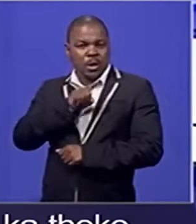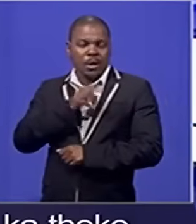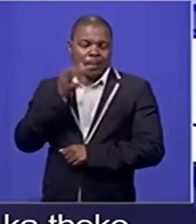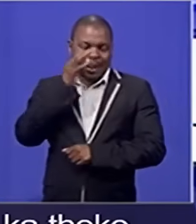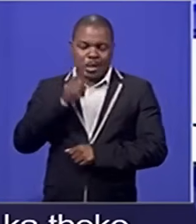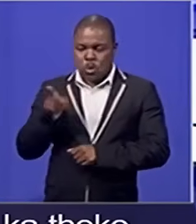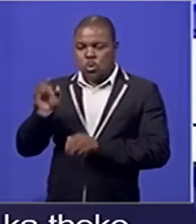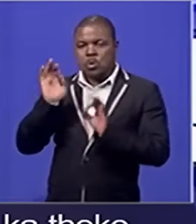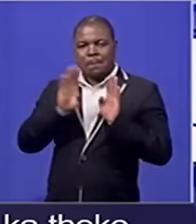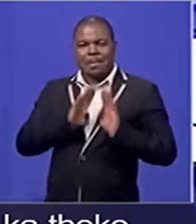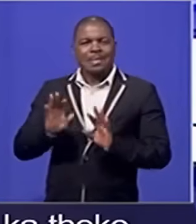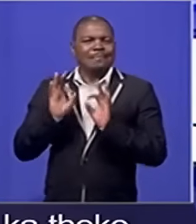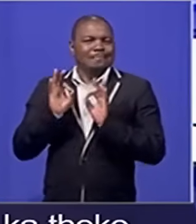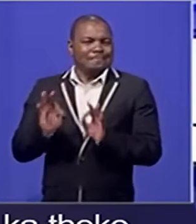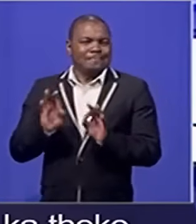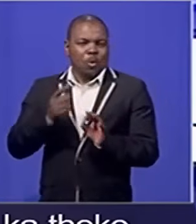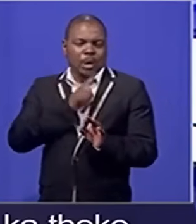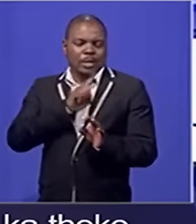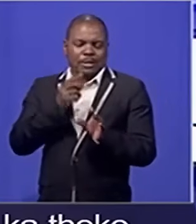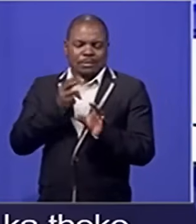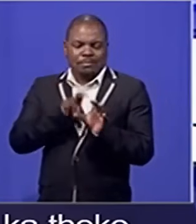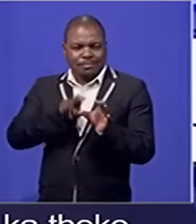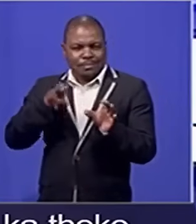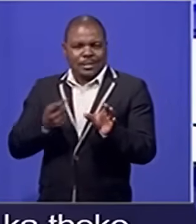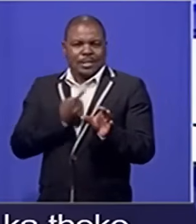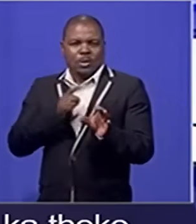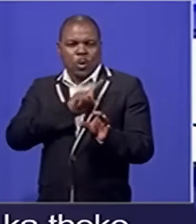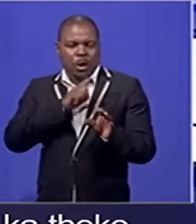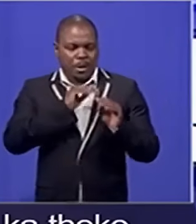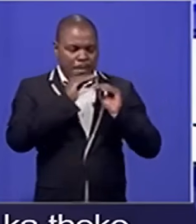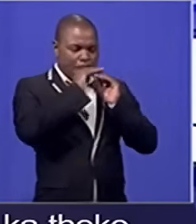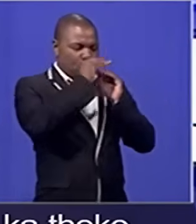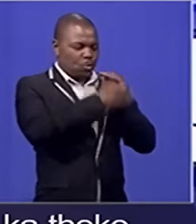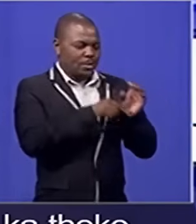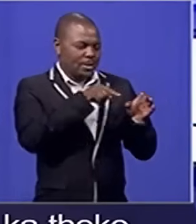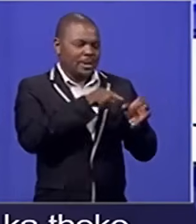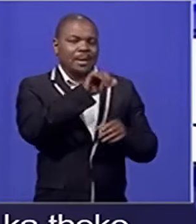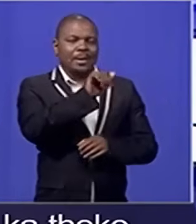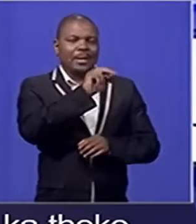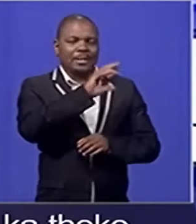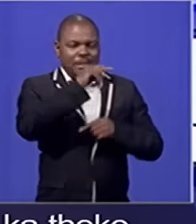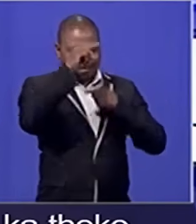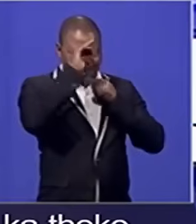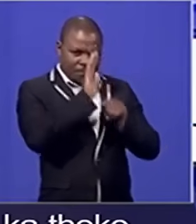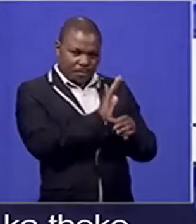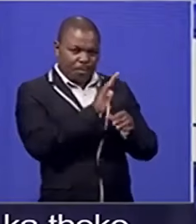bontšha maitshwaro a mabotse go gola le go šireletša seriti sa mokgatlo.